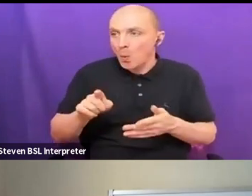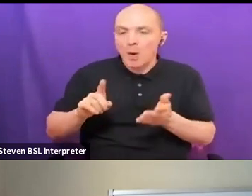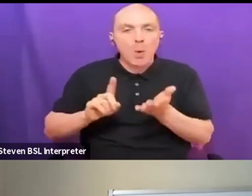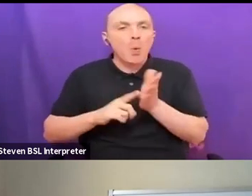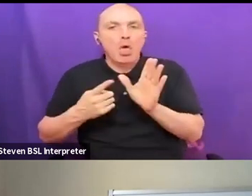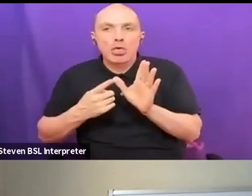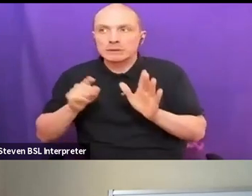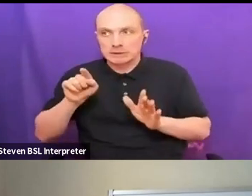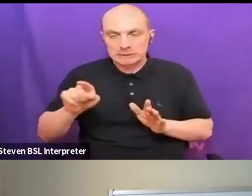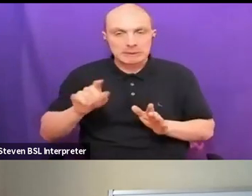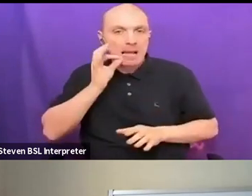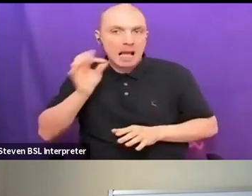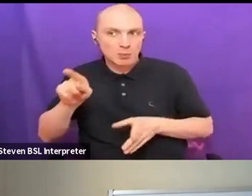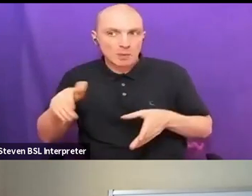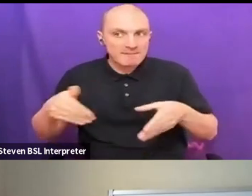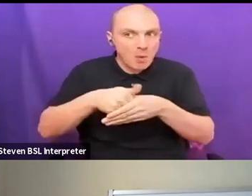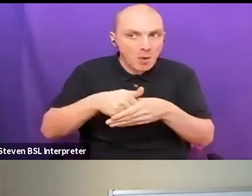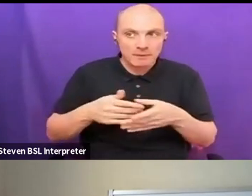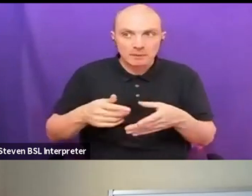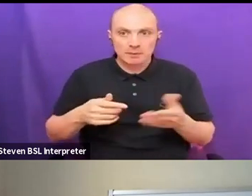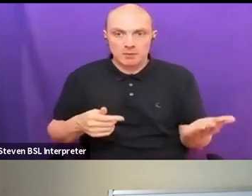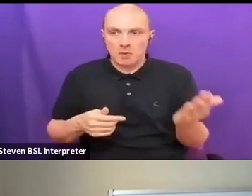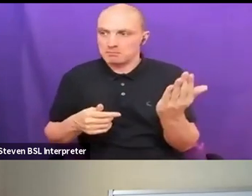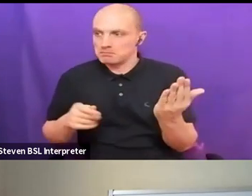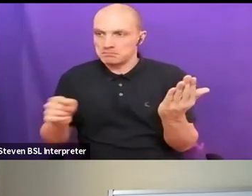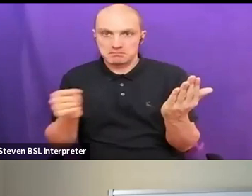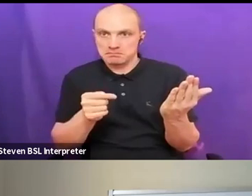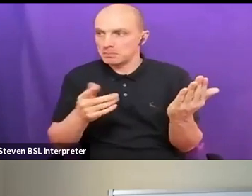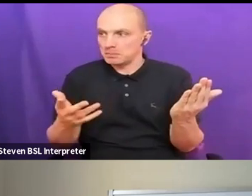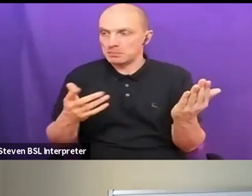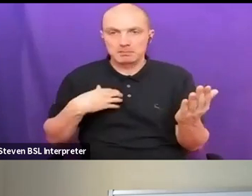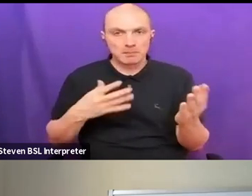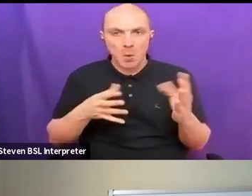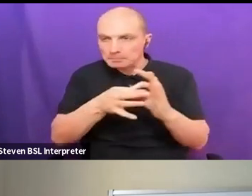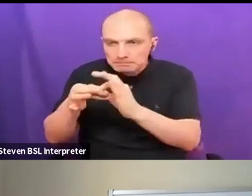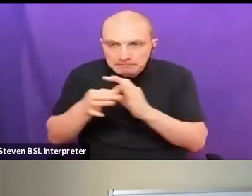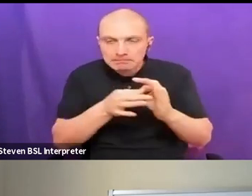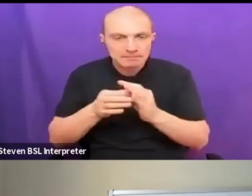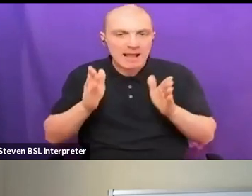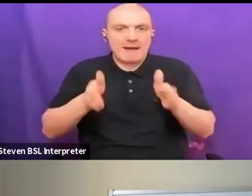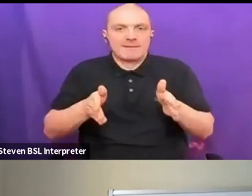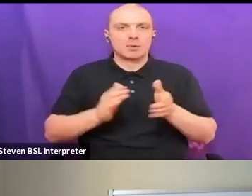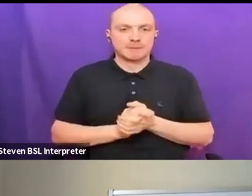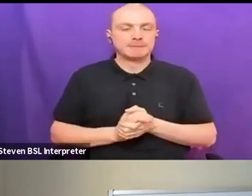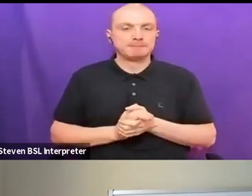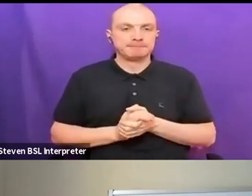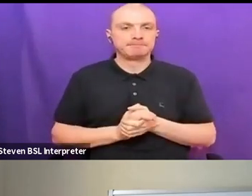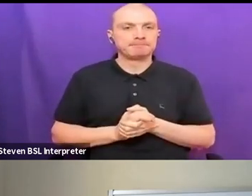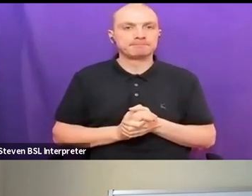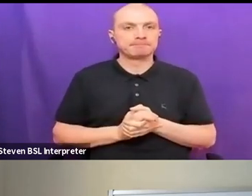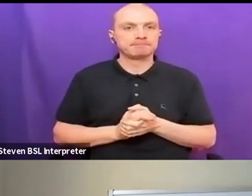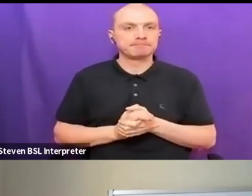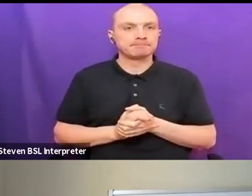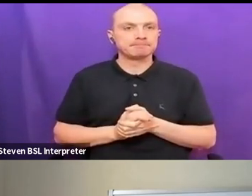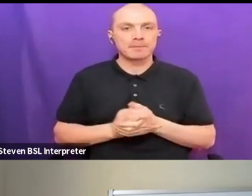that would be something we could take forward. Fantastic, thank you, David. We've had loads of questions today, and I'm conscious of time, so I